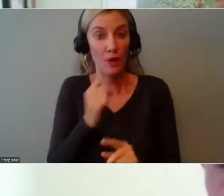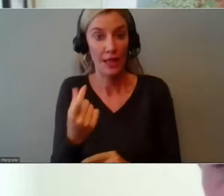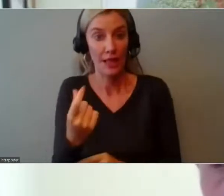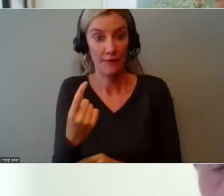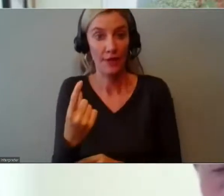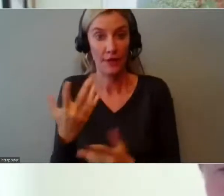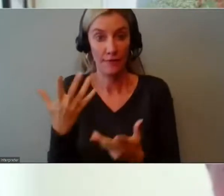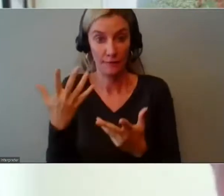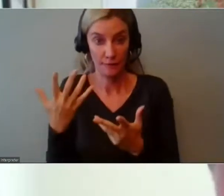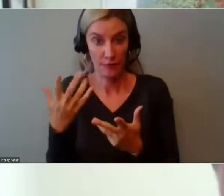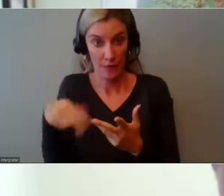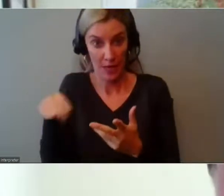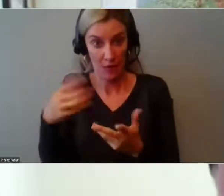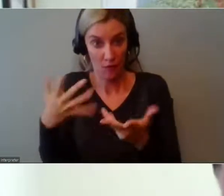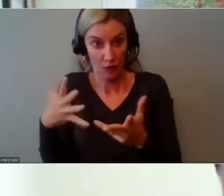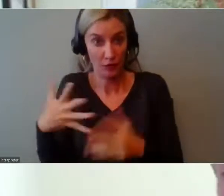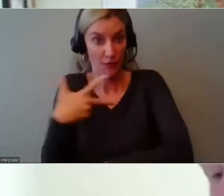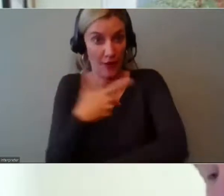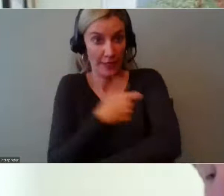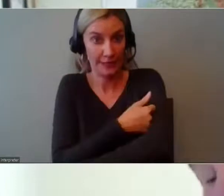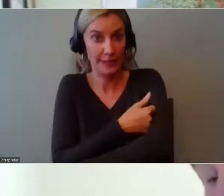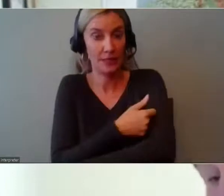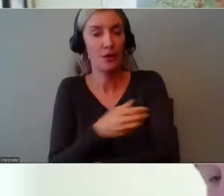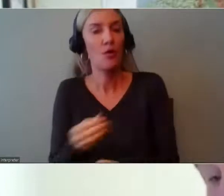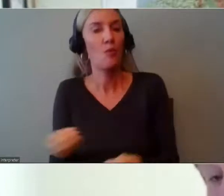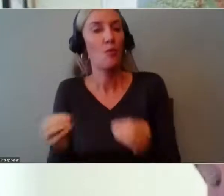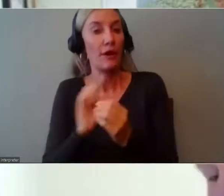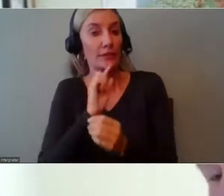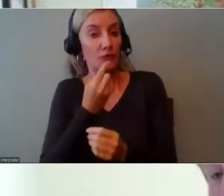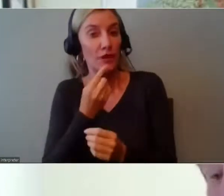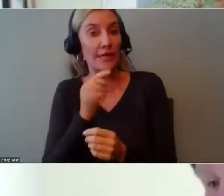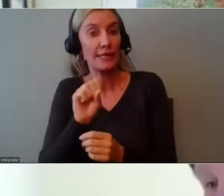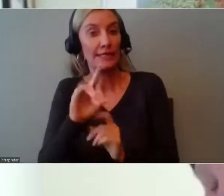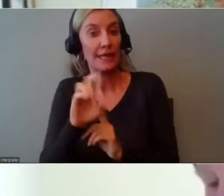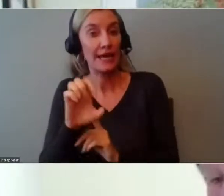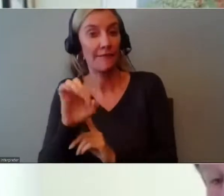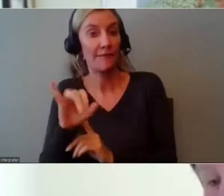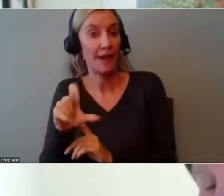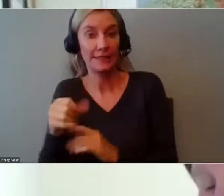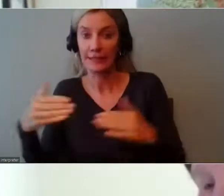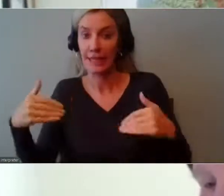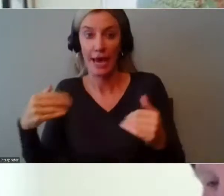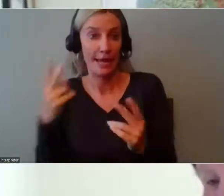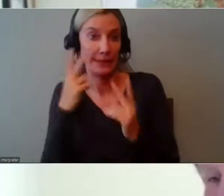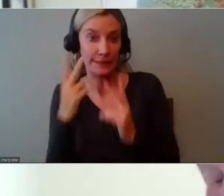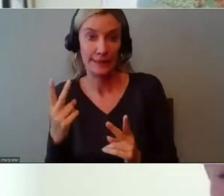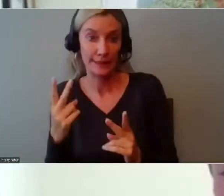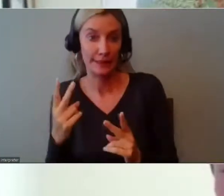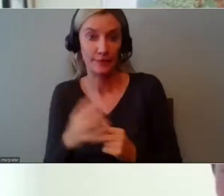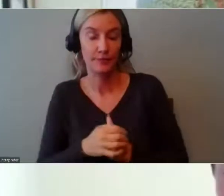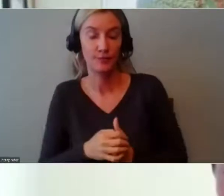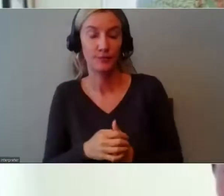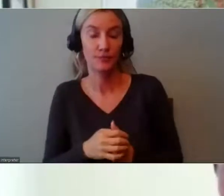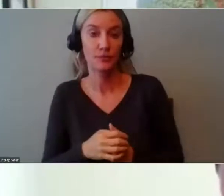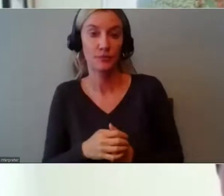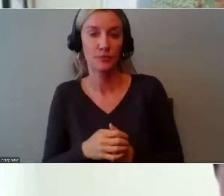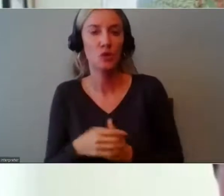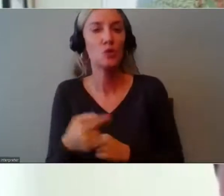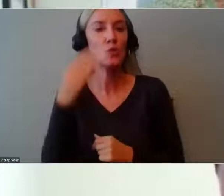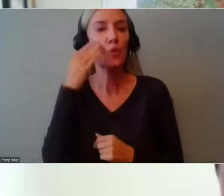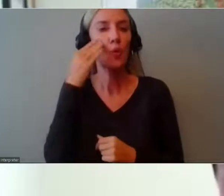been vaccinated, more serious side effects have really not been seen. As you know, in the